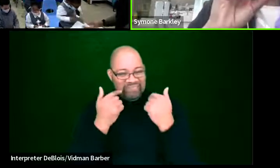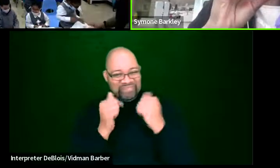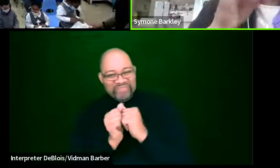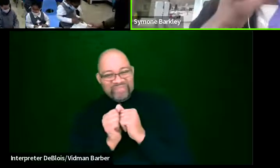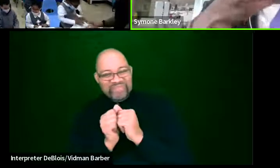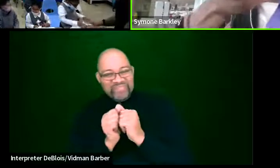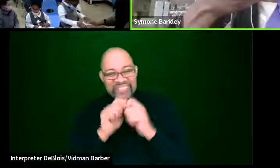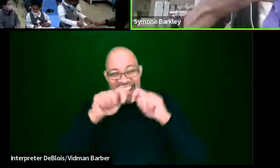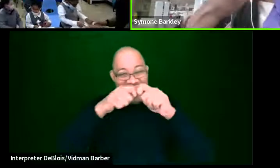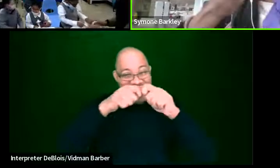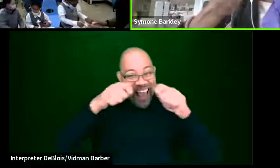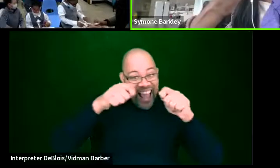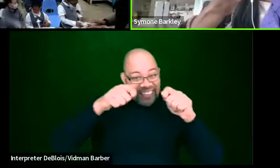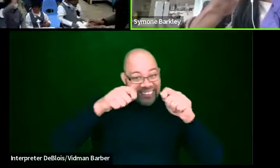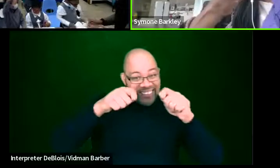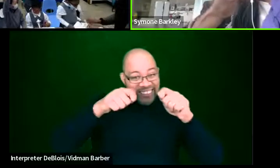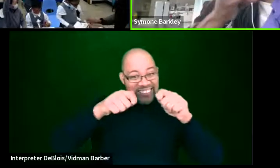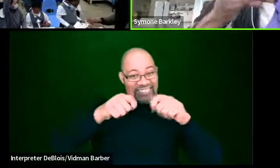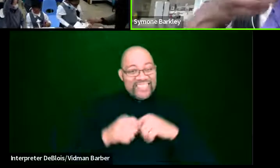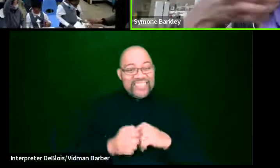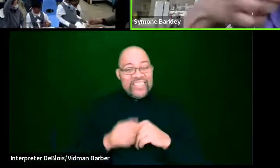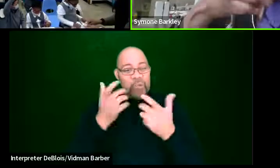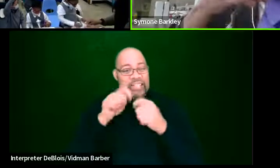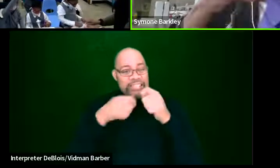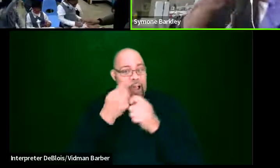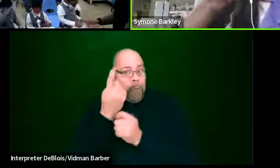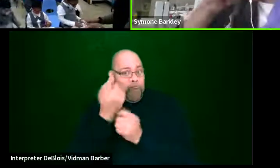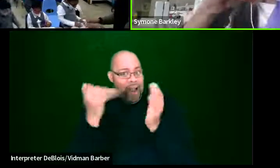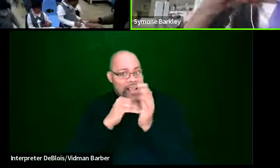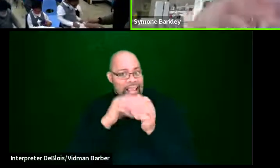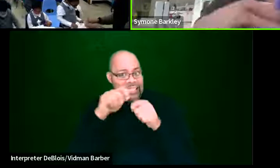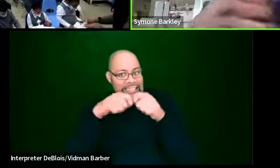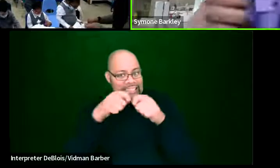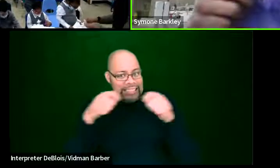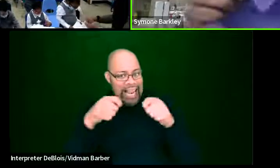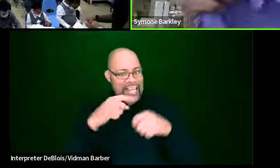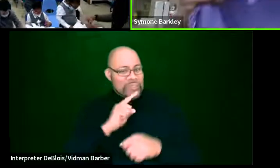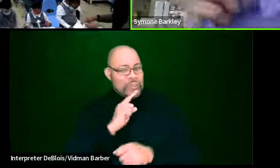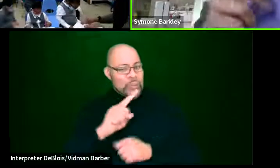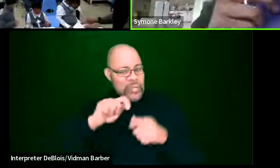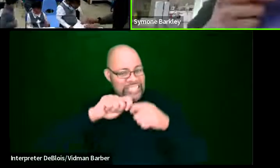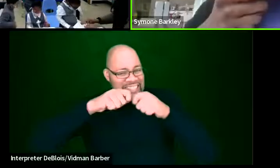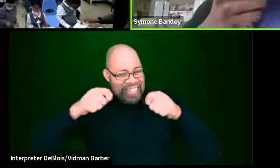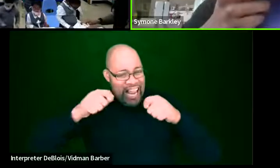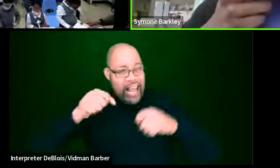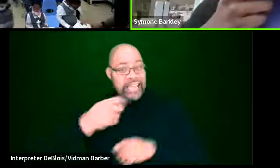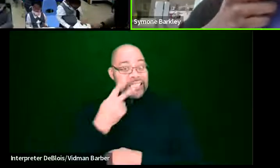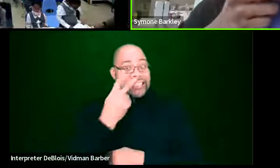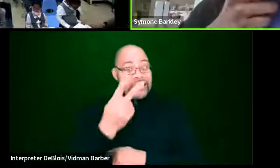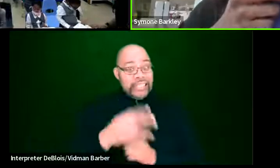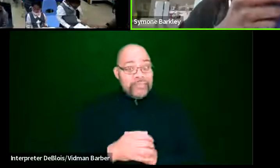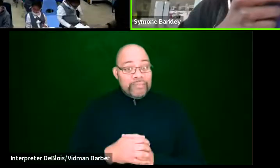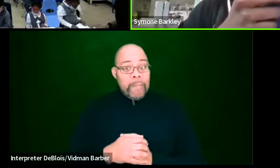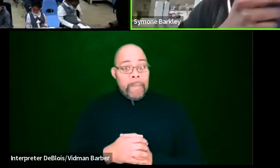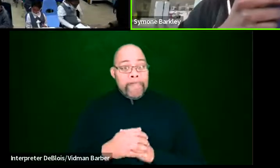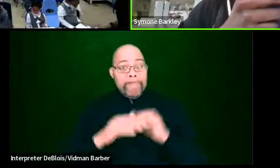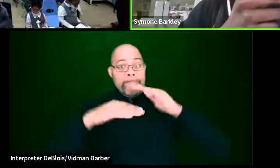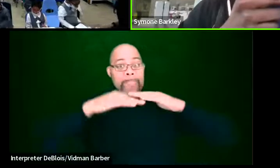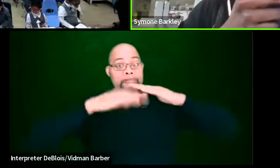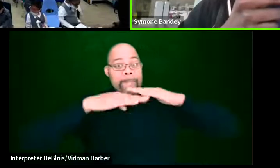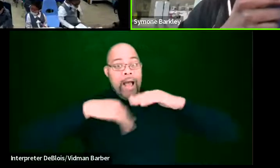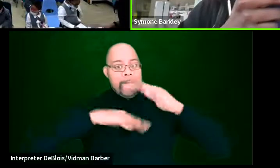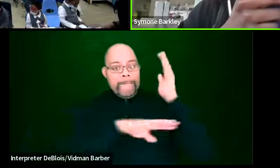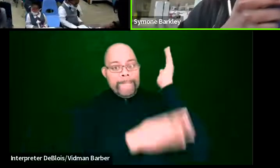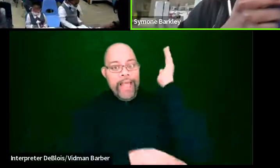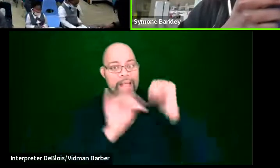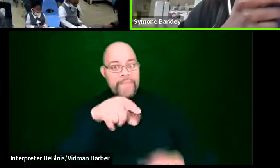Knot here. And you just want to tie one more. Okay, so you can see that's the bottom of my bag